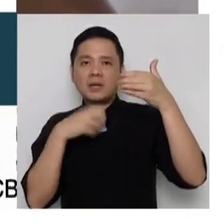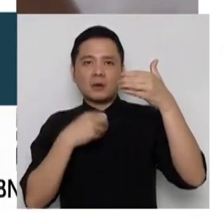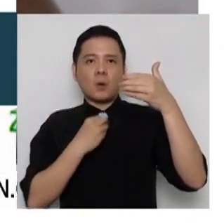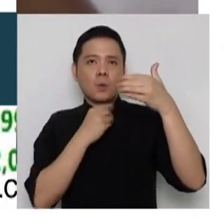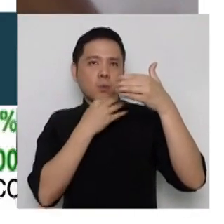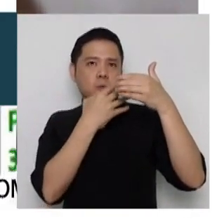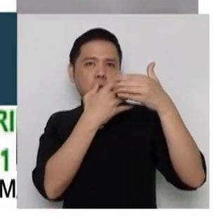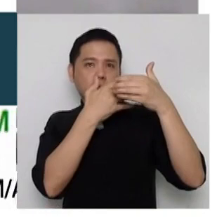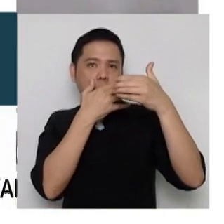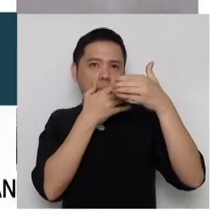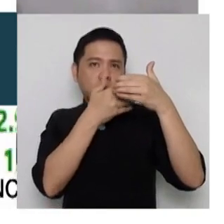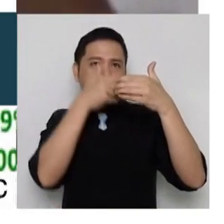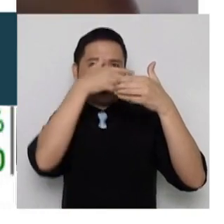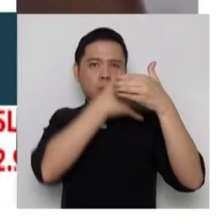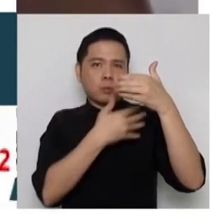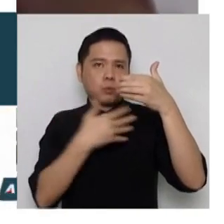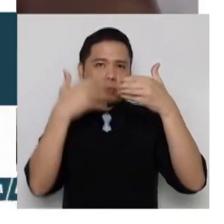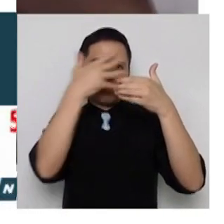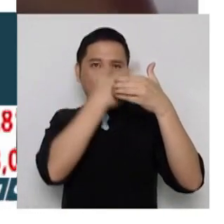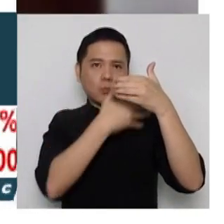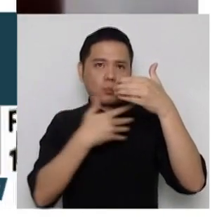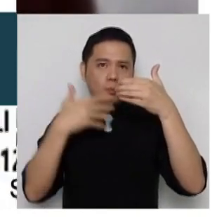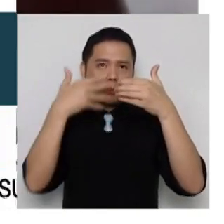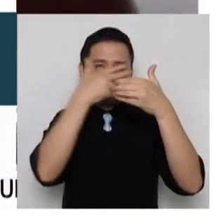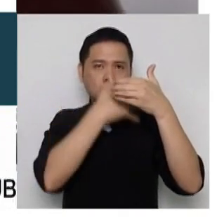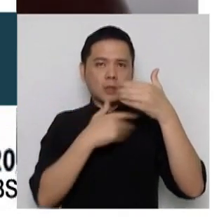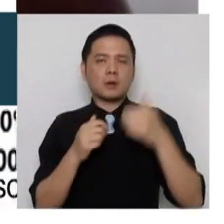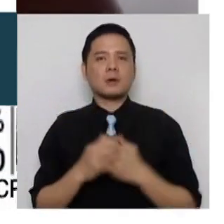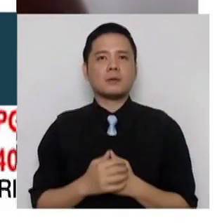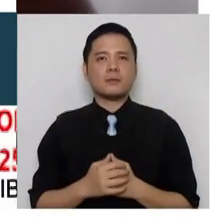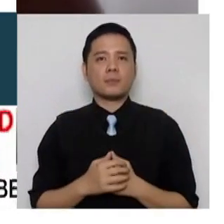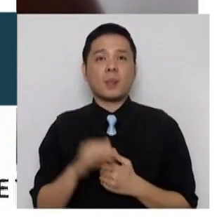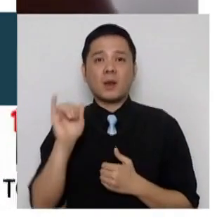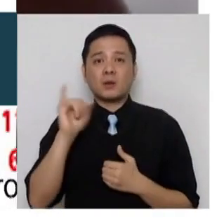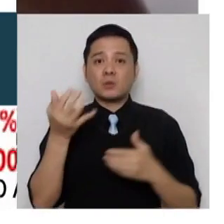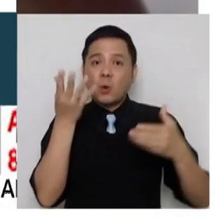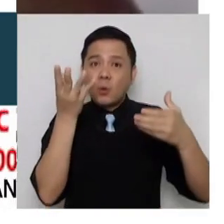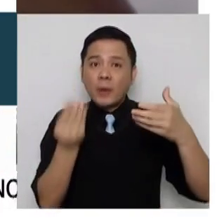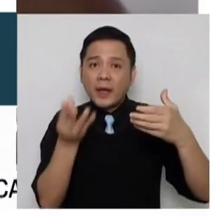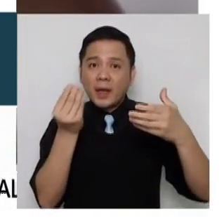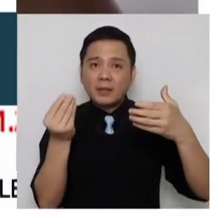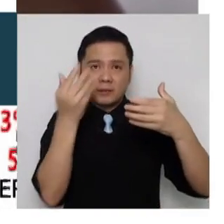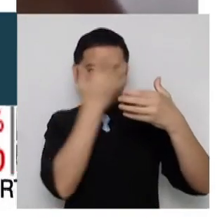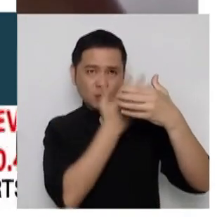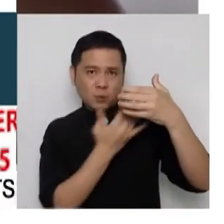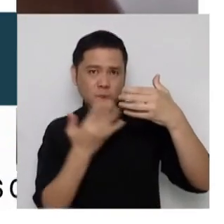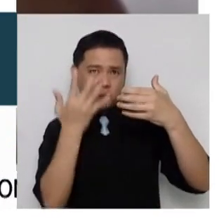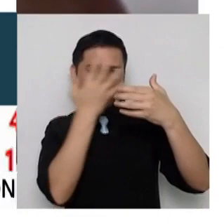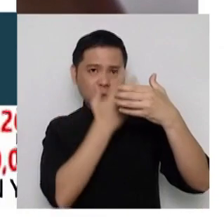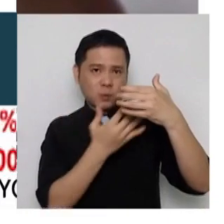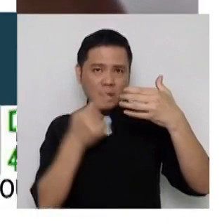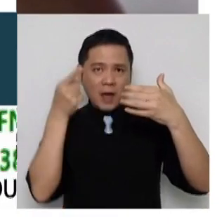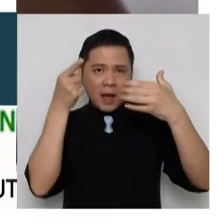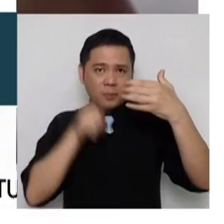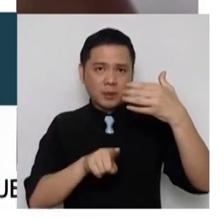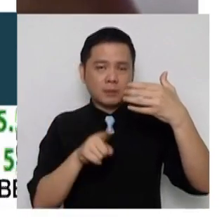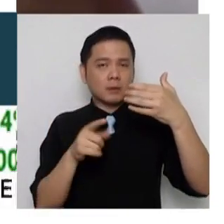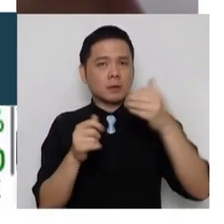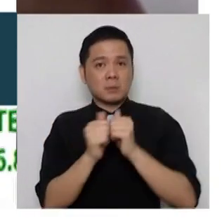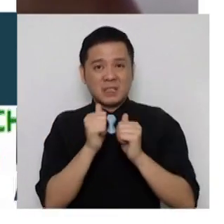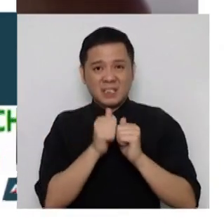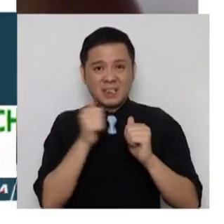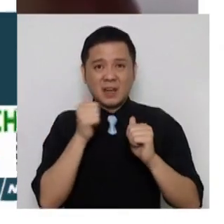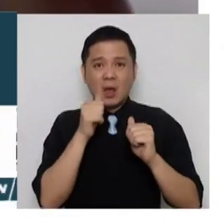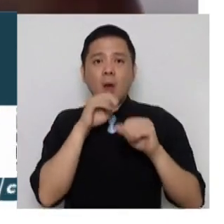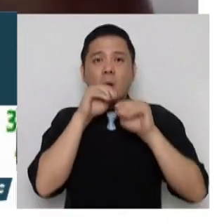building up underneath the face shield. Also, the moisture is also building up. So basically, you're making the particles in the